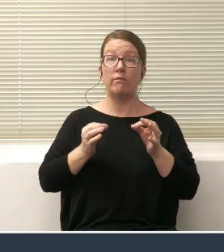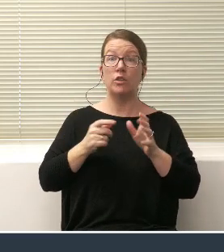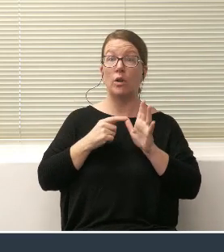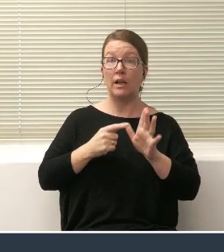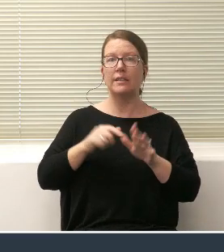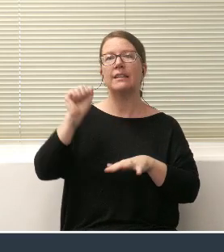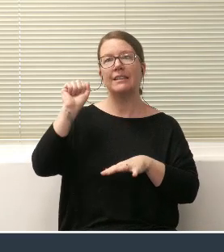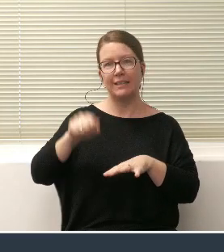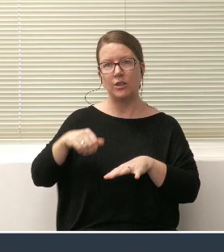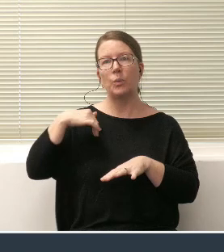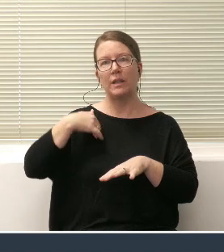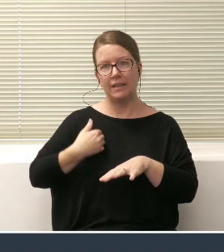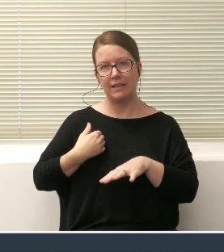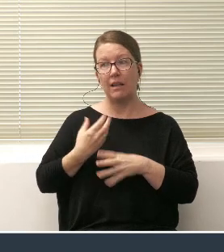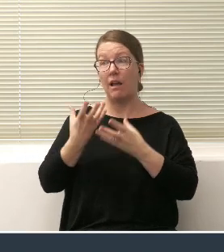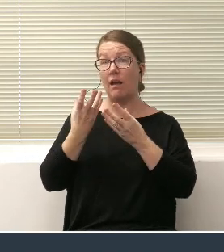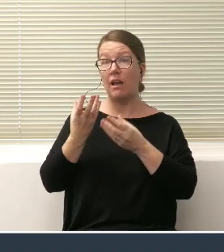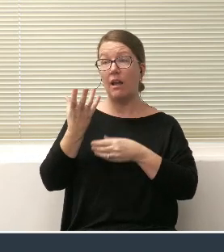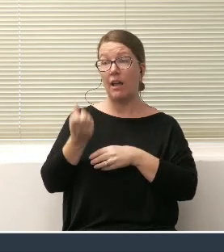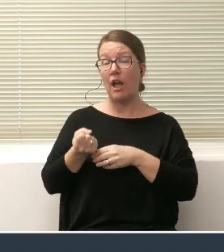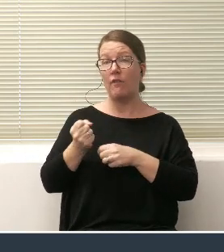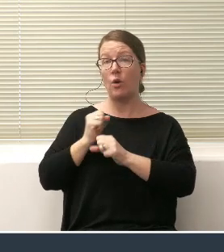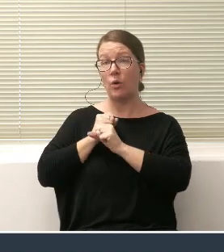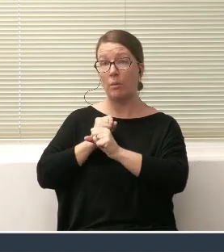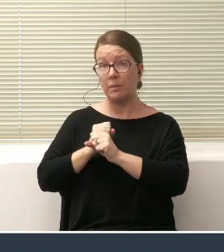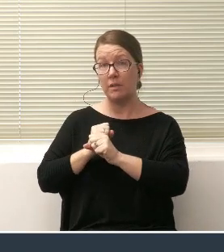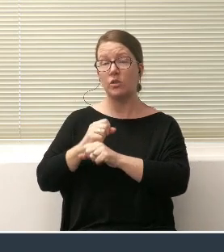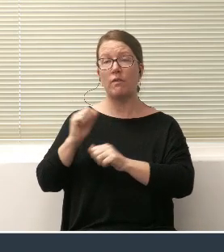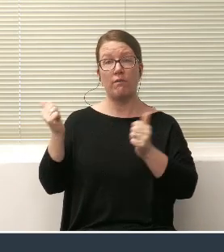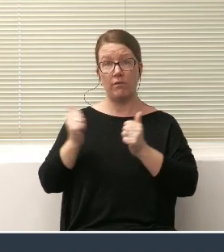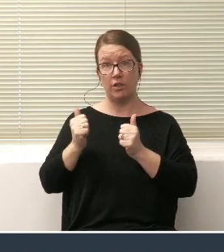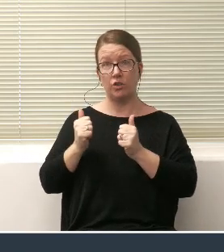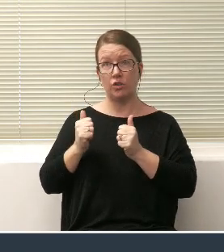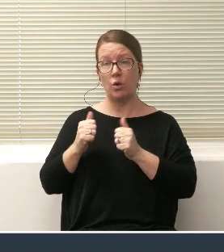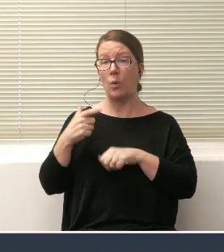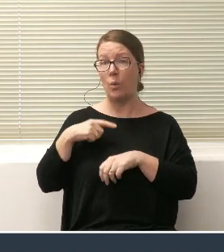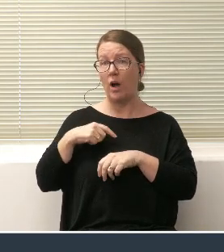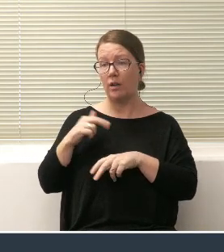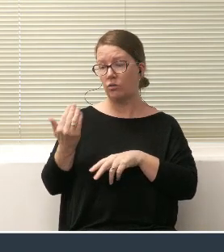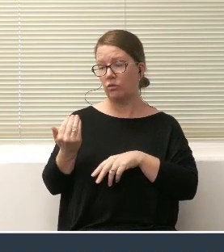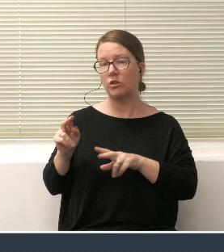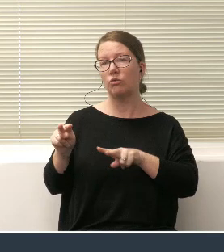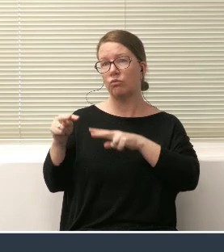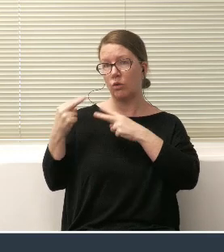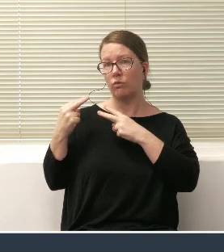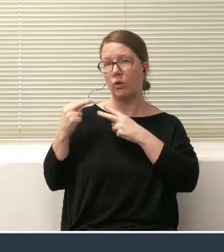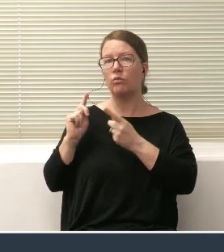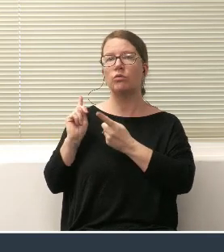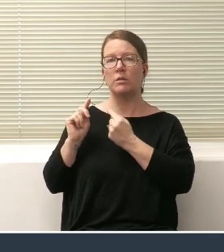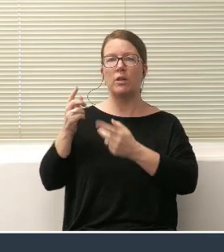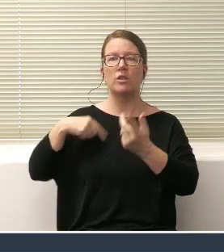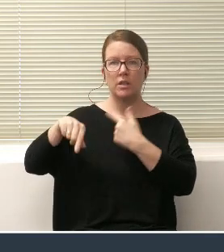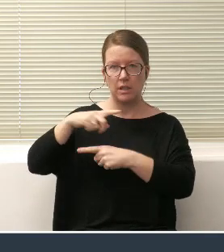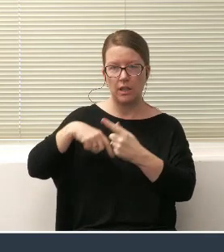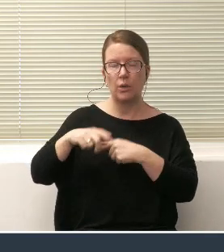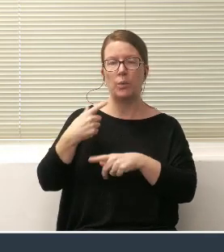yes. We've got some commitments around what we need to do following our own internal review of our response during the cyclone, and we